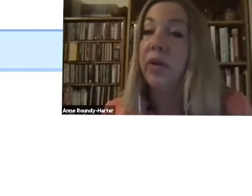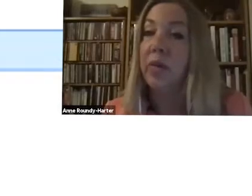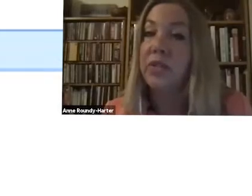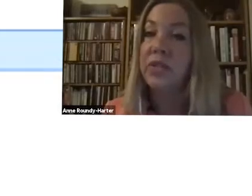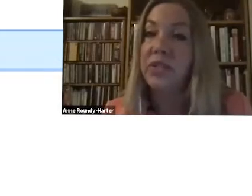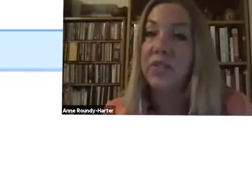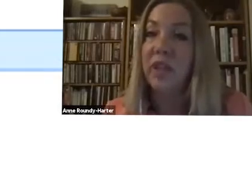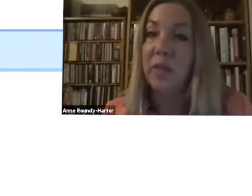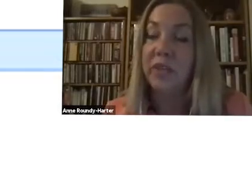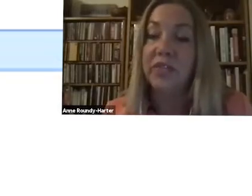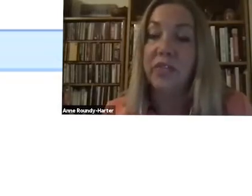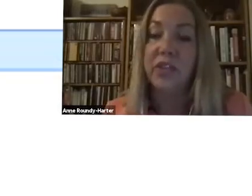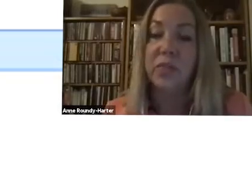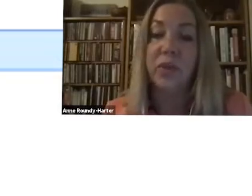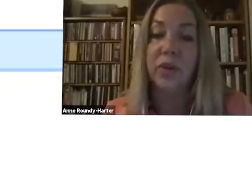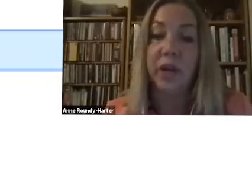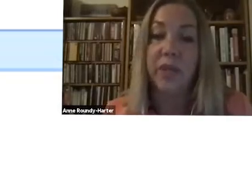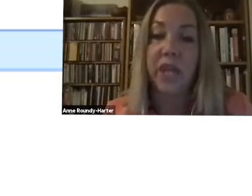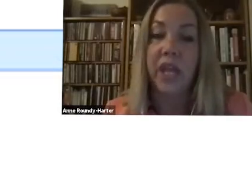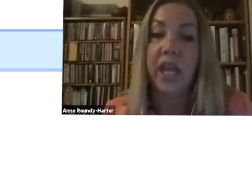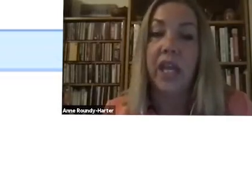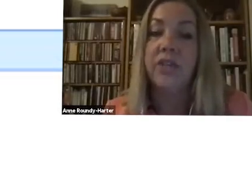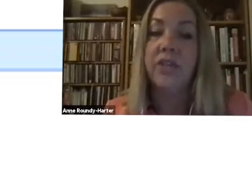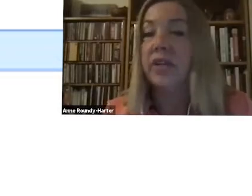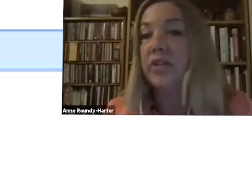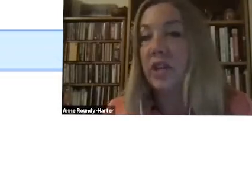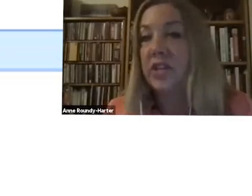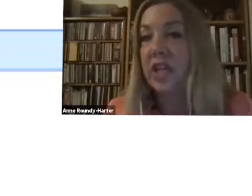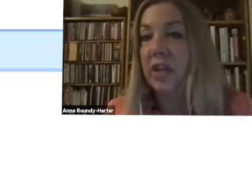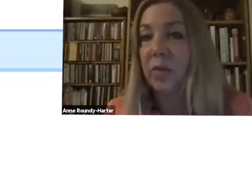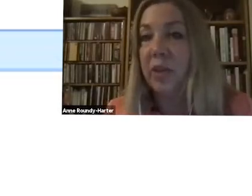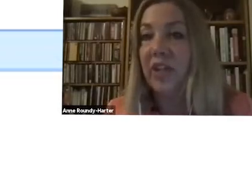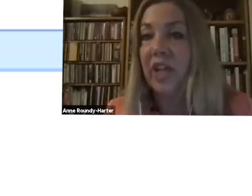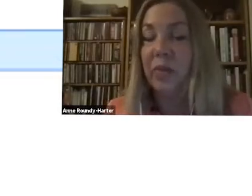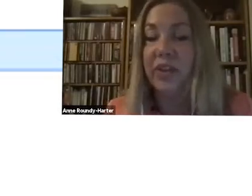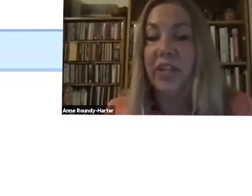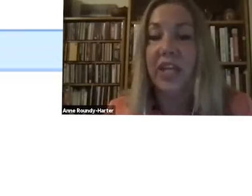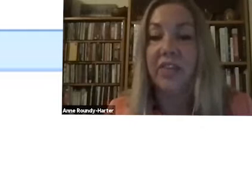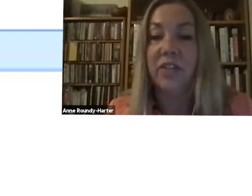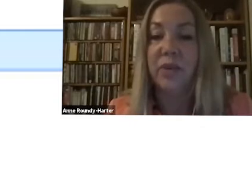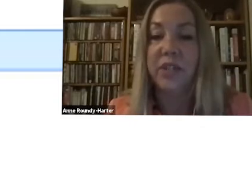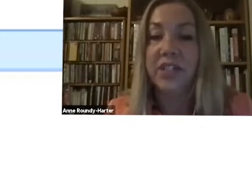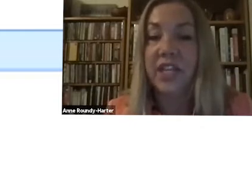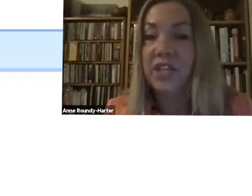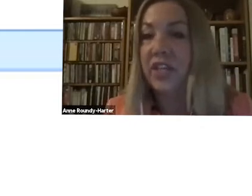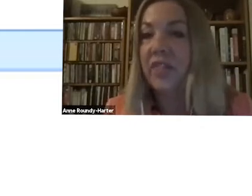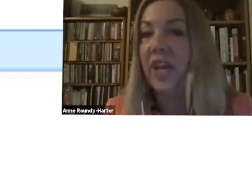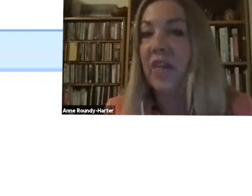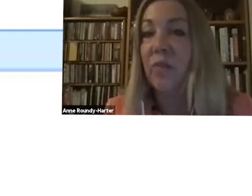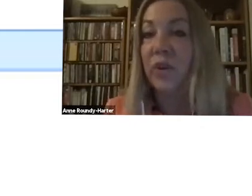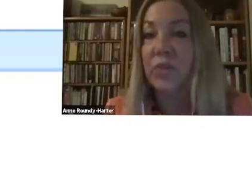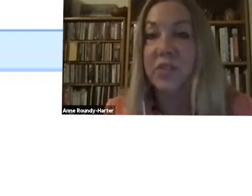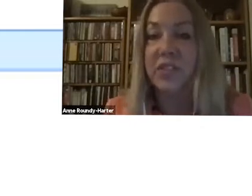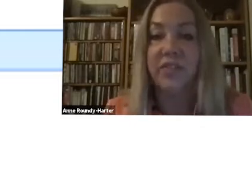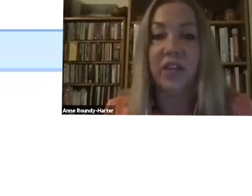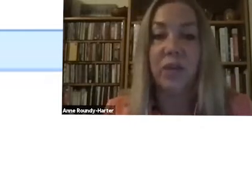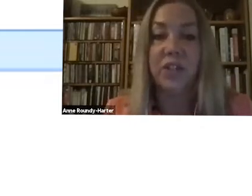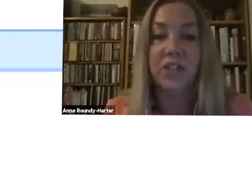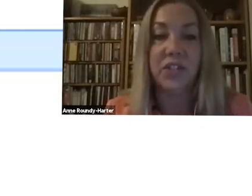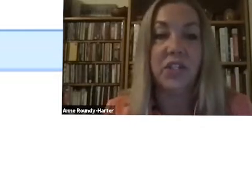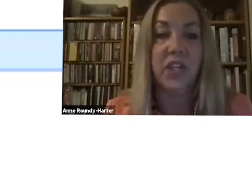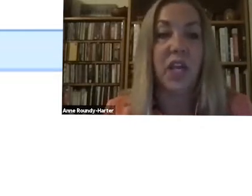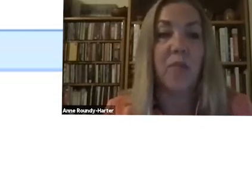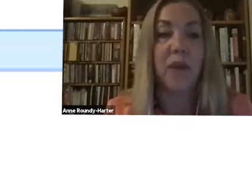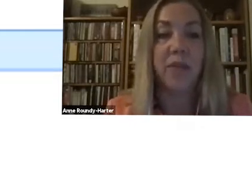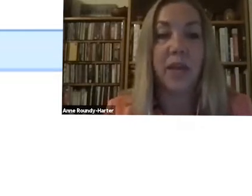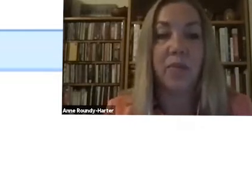remote options to families for this program. And Director John Shetler will be available at the end of this presentation if you have more specific